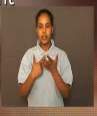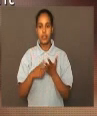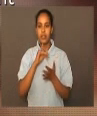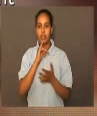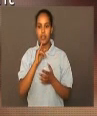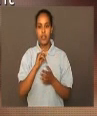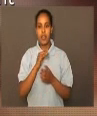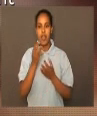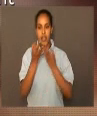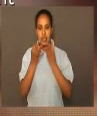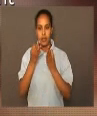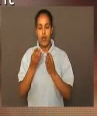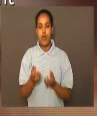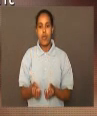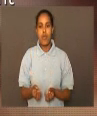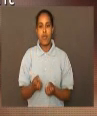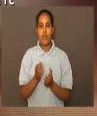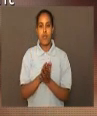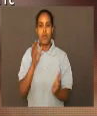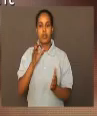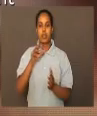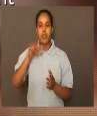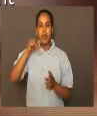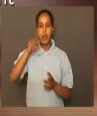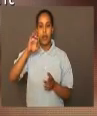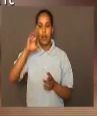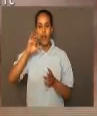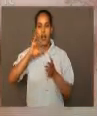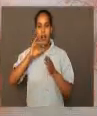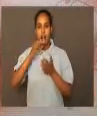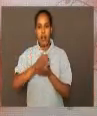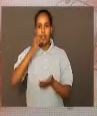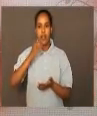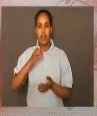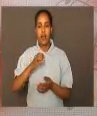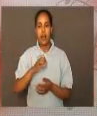is expressed in moles per liter atmosphere.